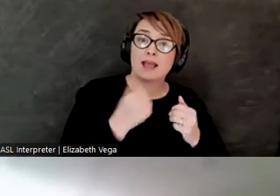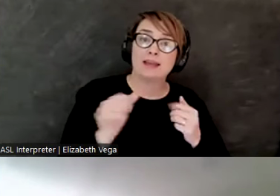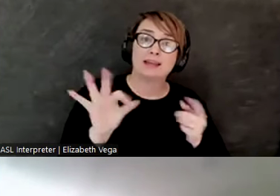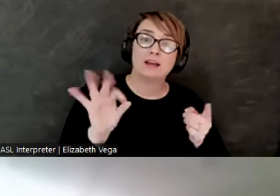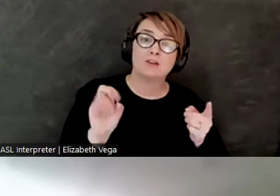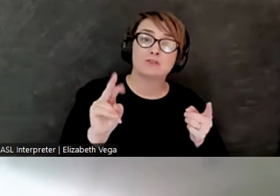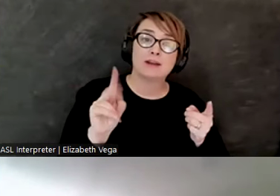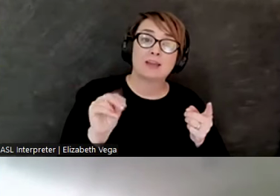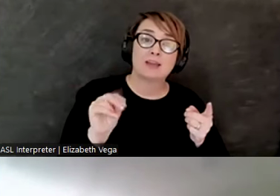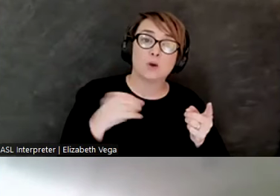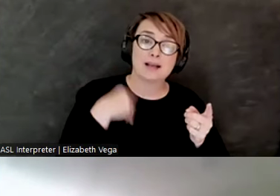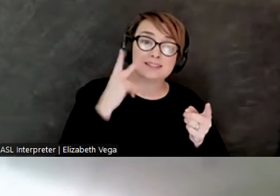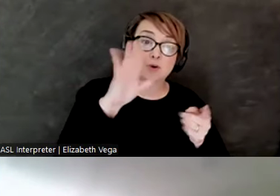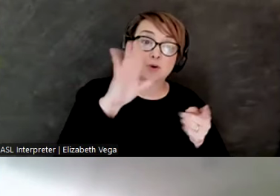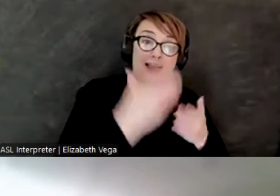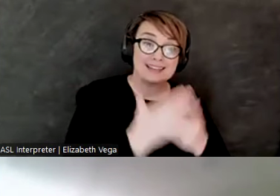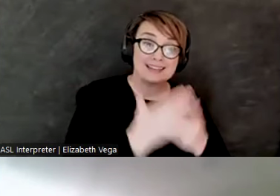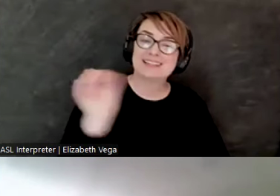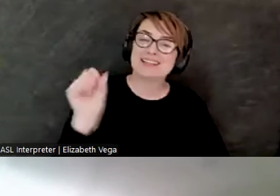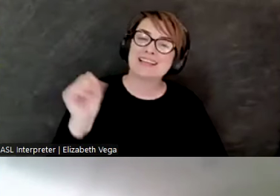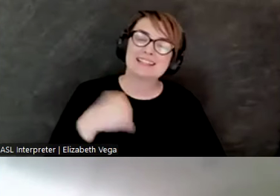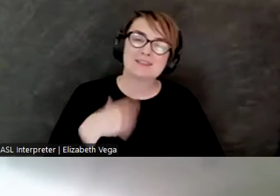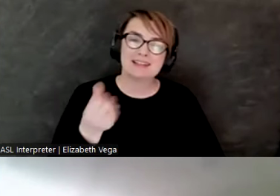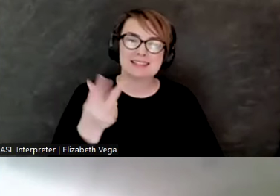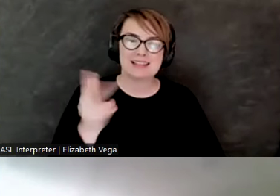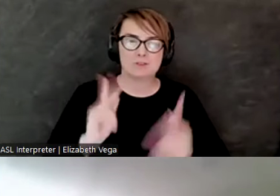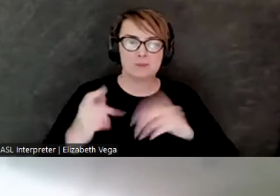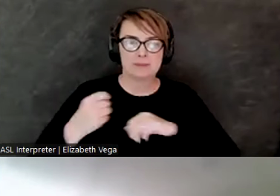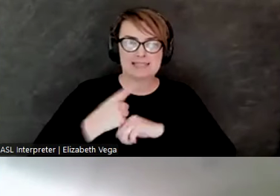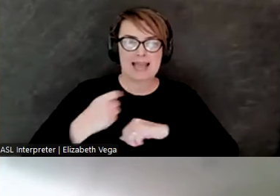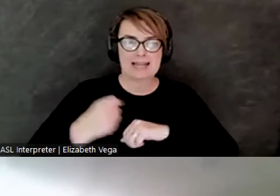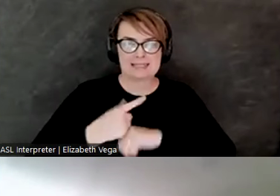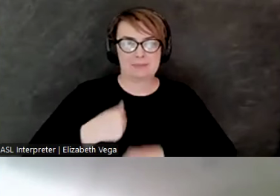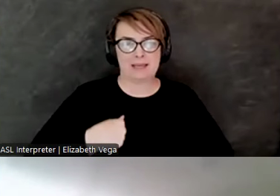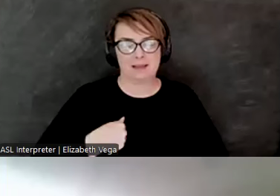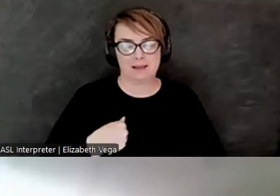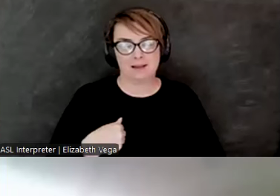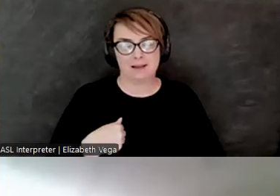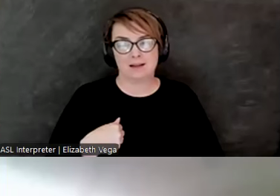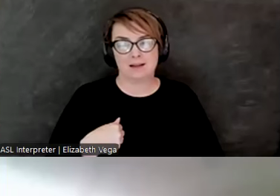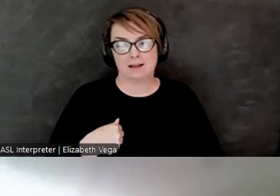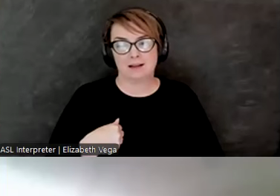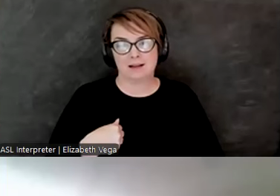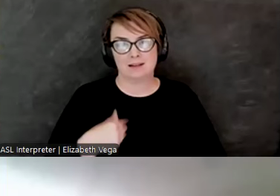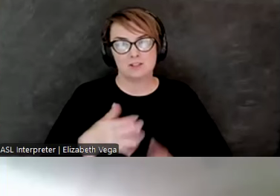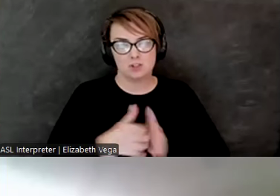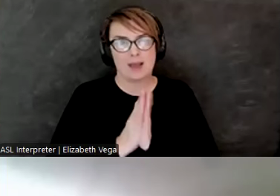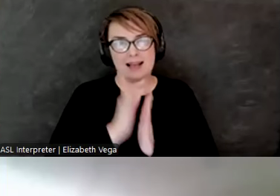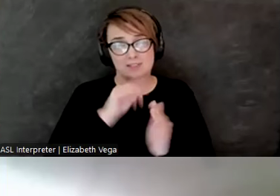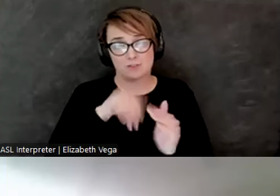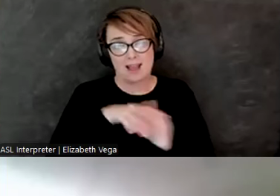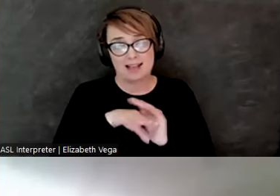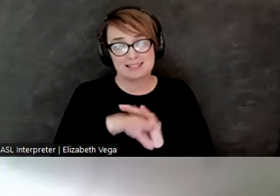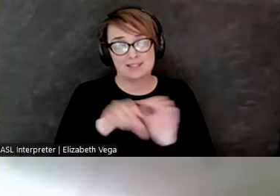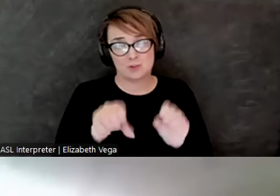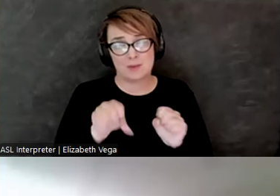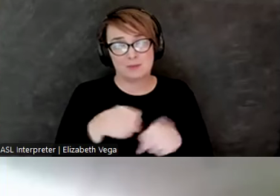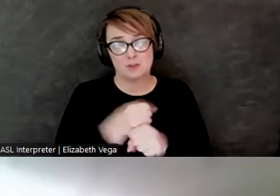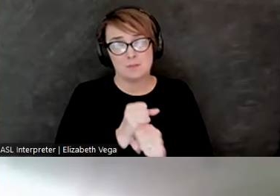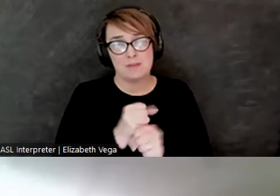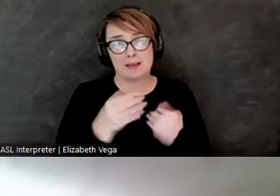hand. Yeah, I've had several people text me asking for access to be able to make public comments. I don't have